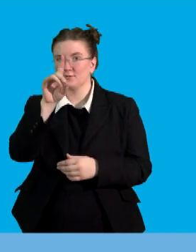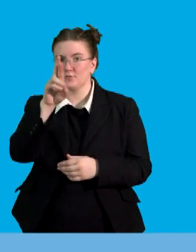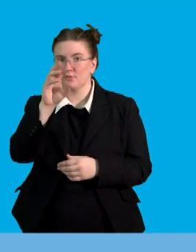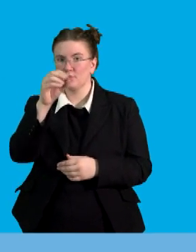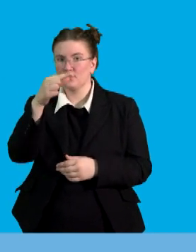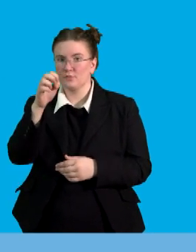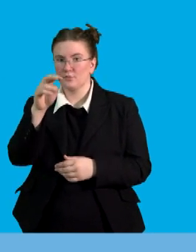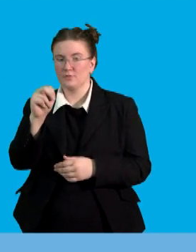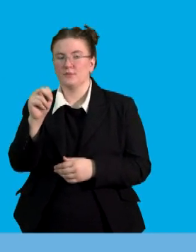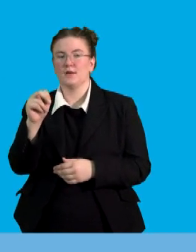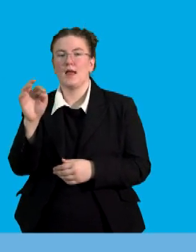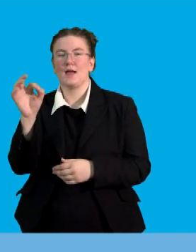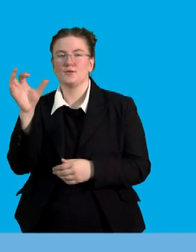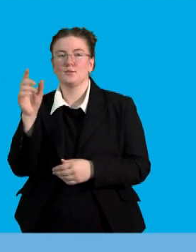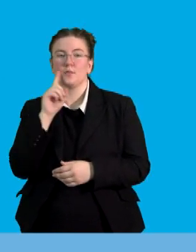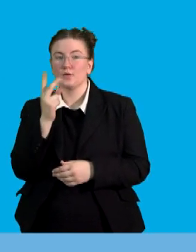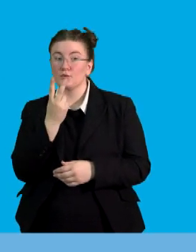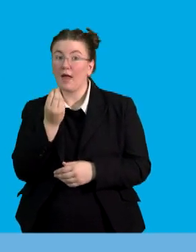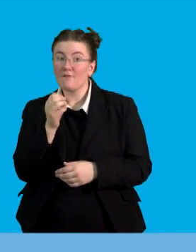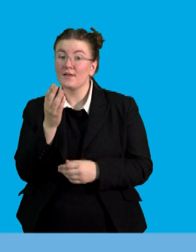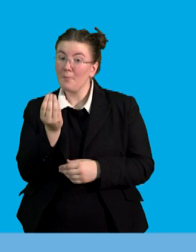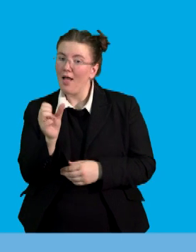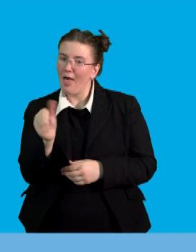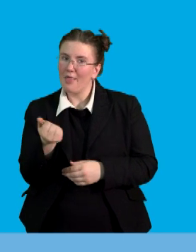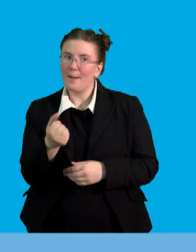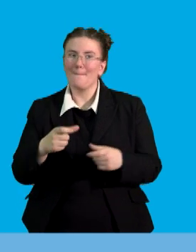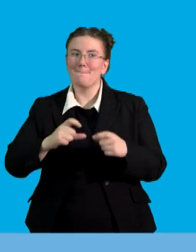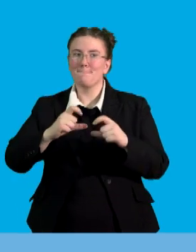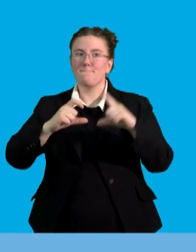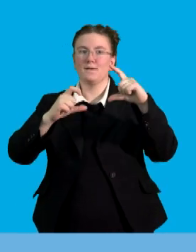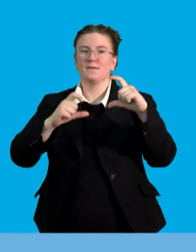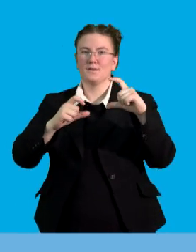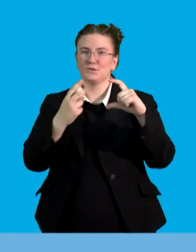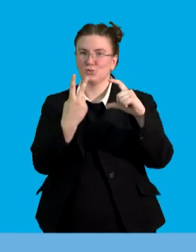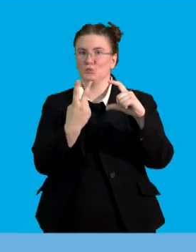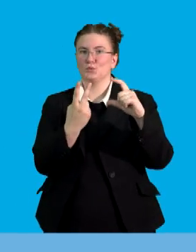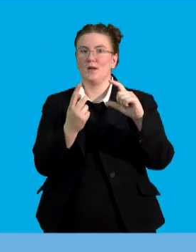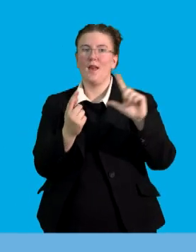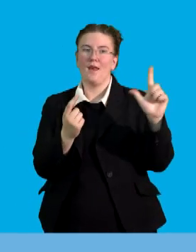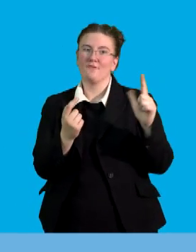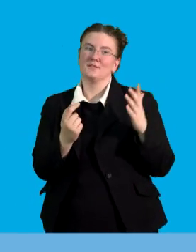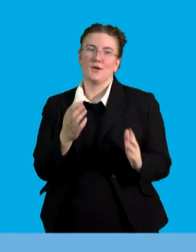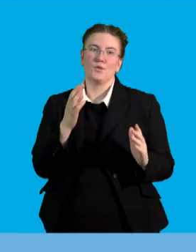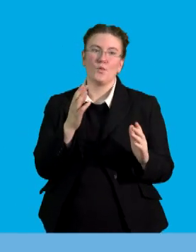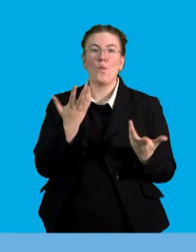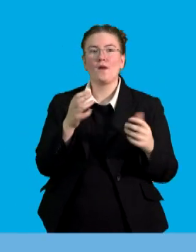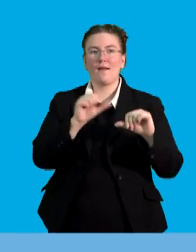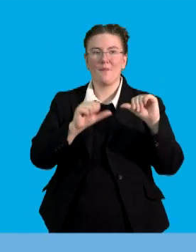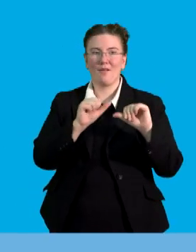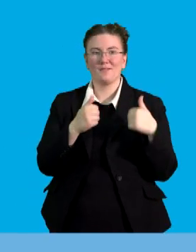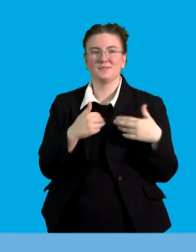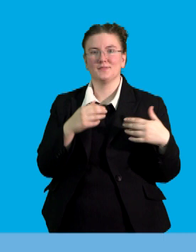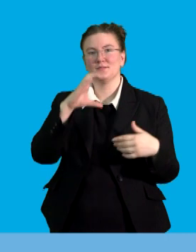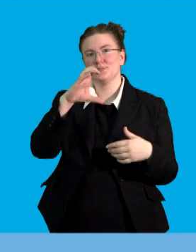However, there's still another number, which is the coefficient, the big 2, that is written on the left-hand side or at the beginning of the